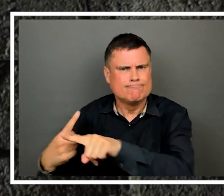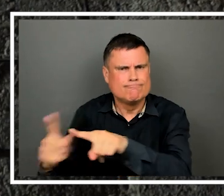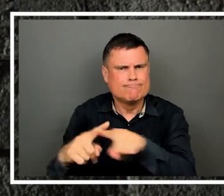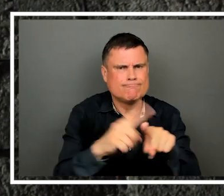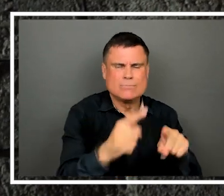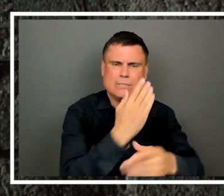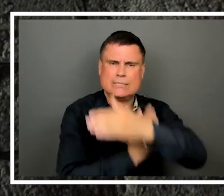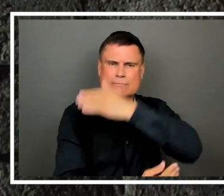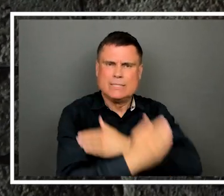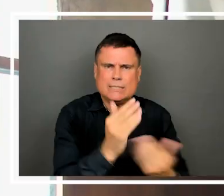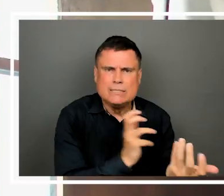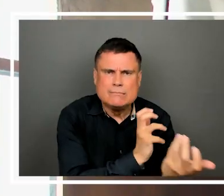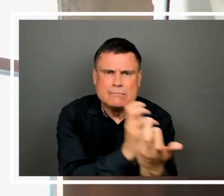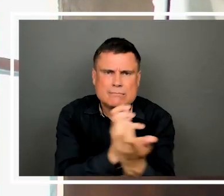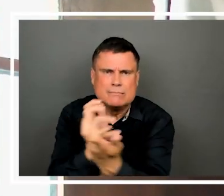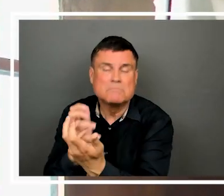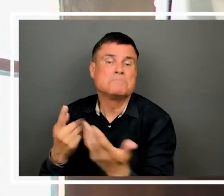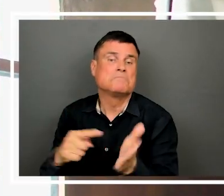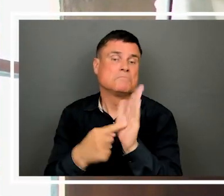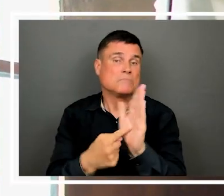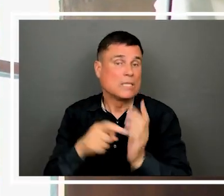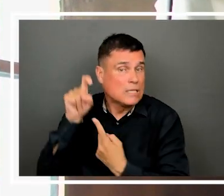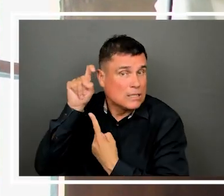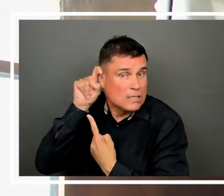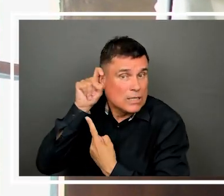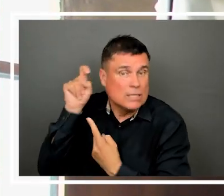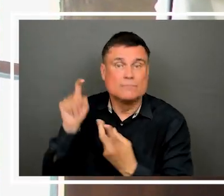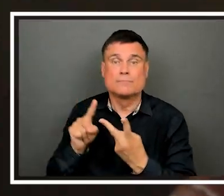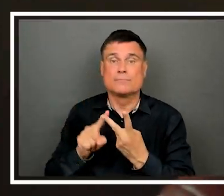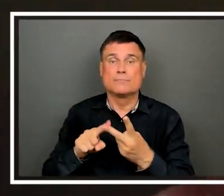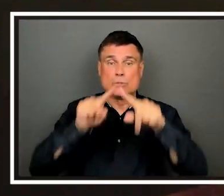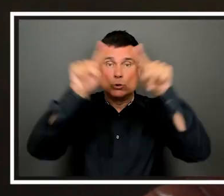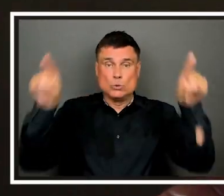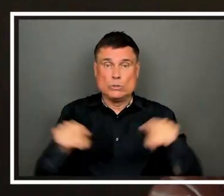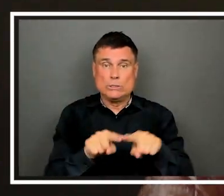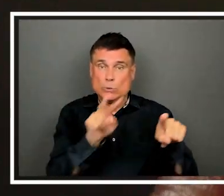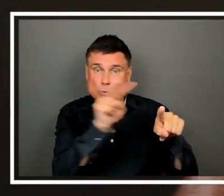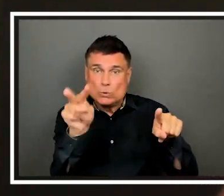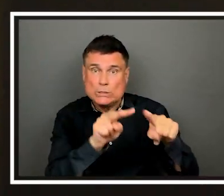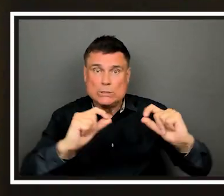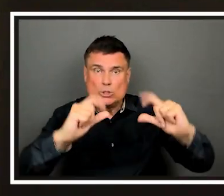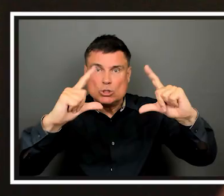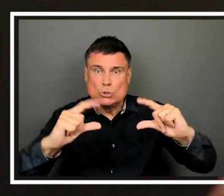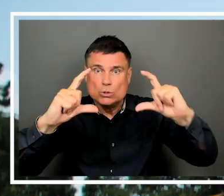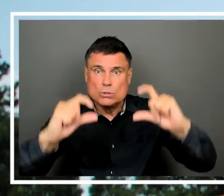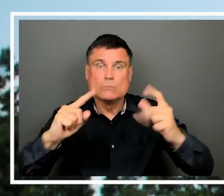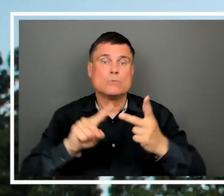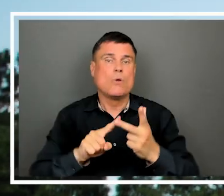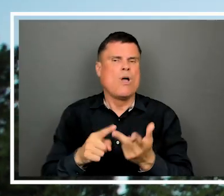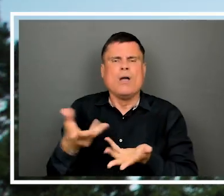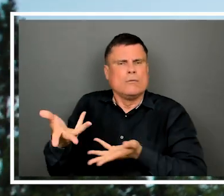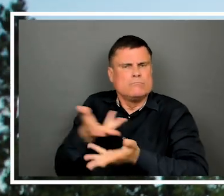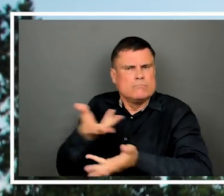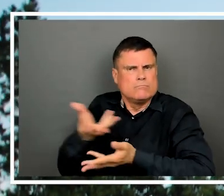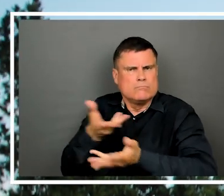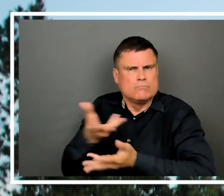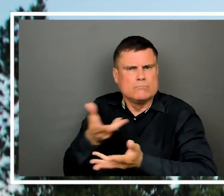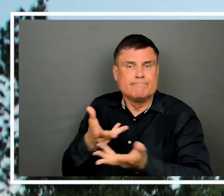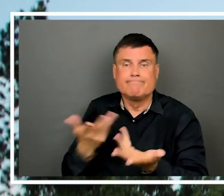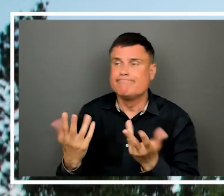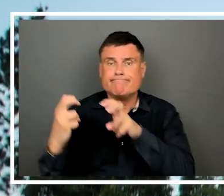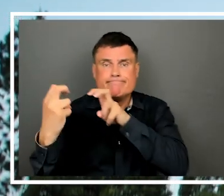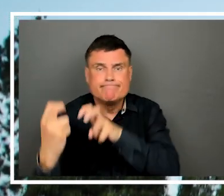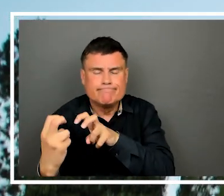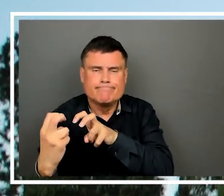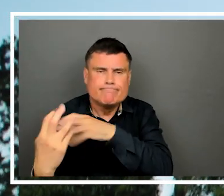to different disabilities, like hearing aids, screen readers, or communication devices. It could also be